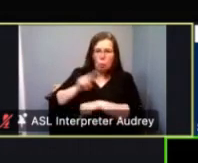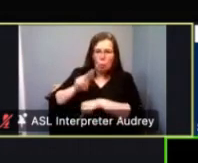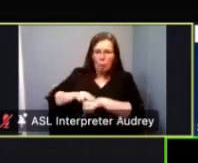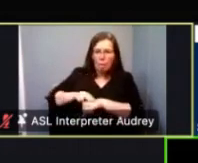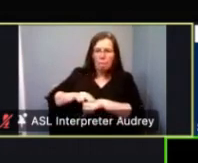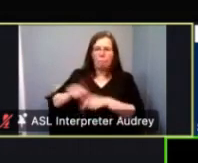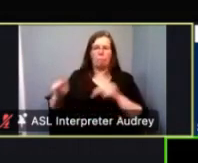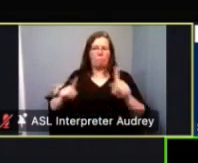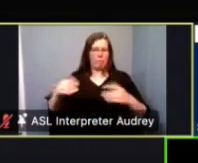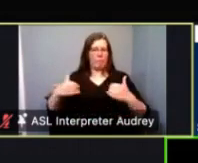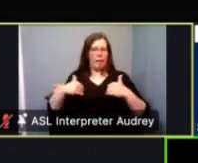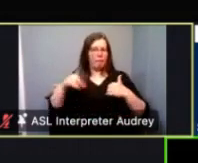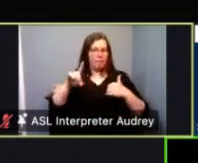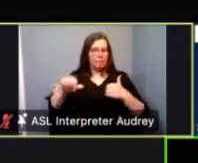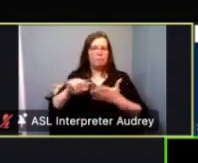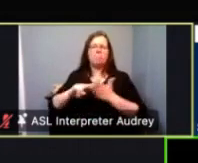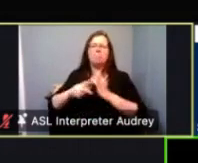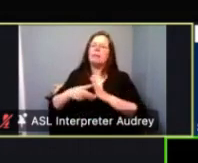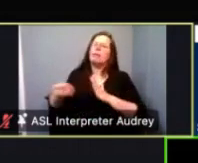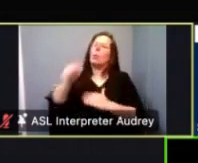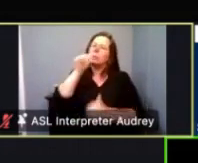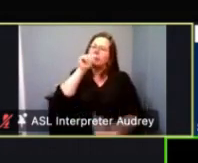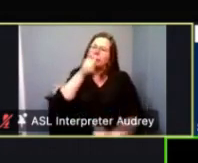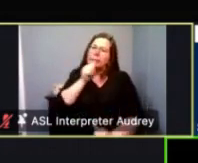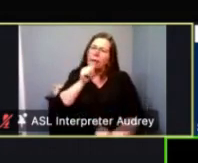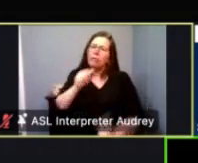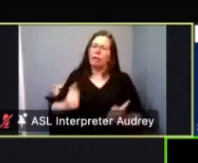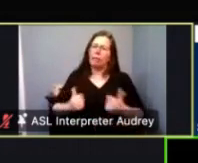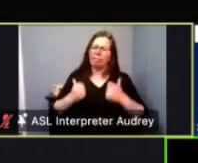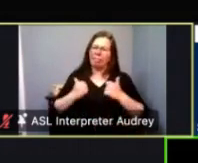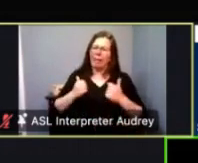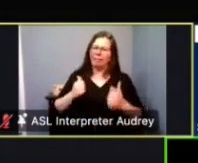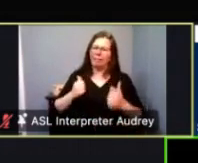People with disabilities are suffering and have a lower quality of life.